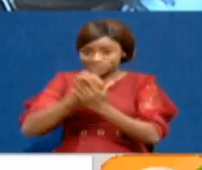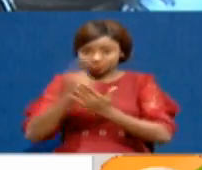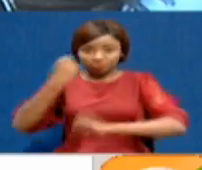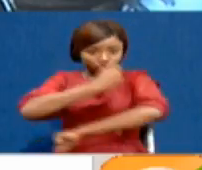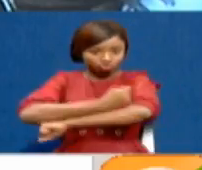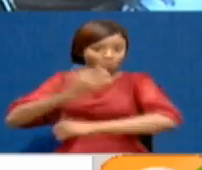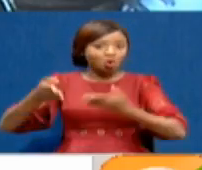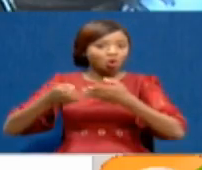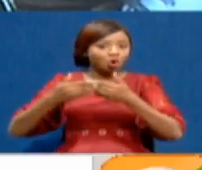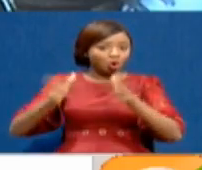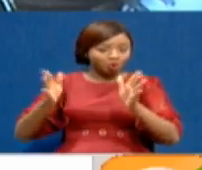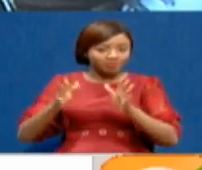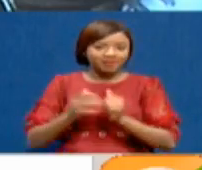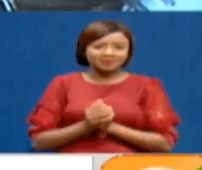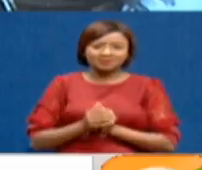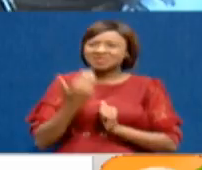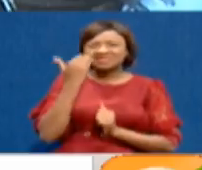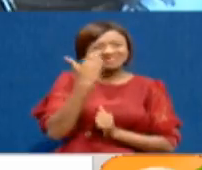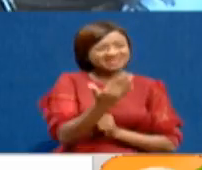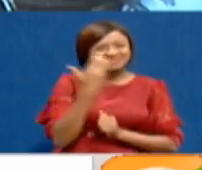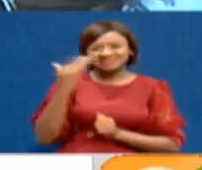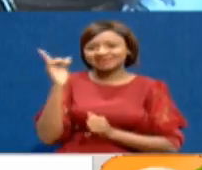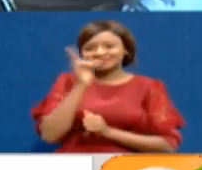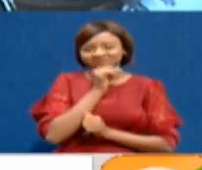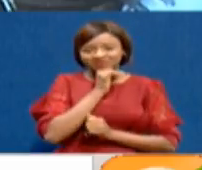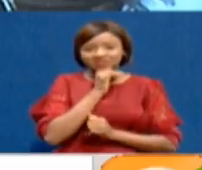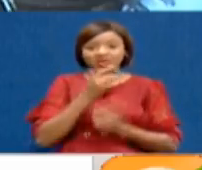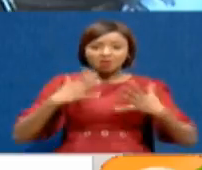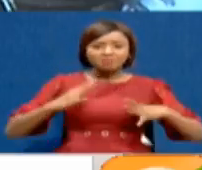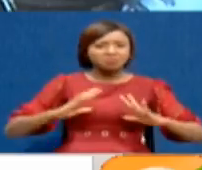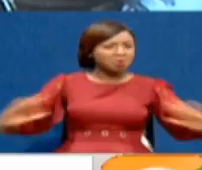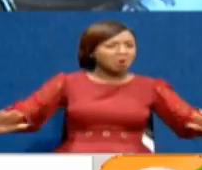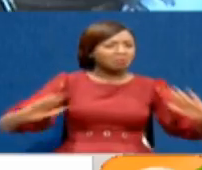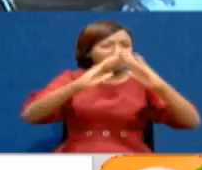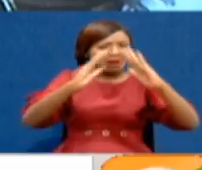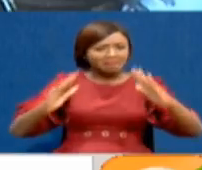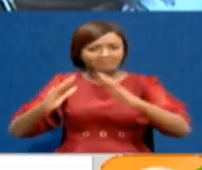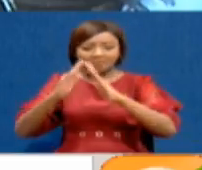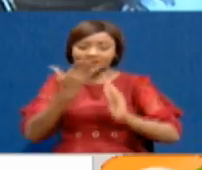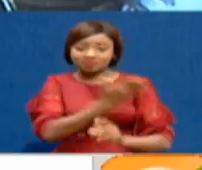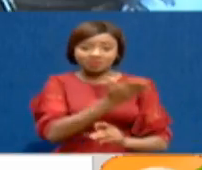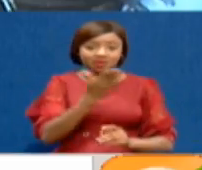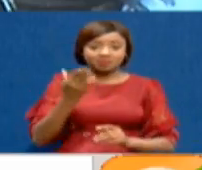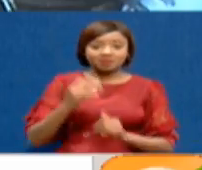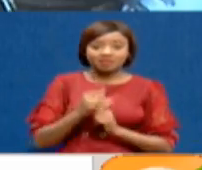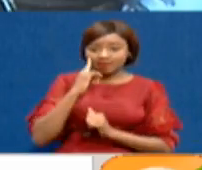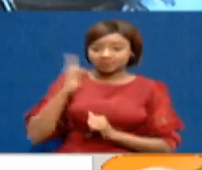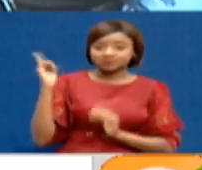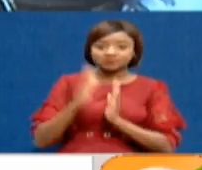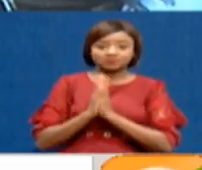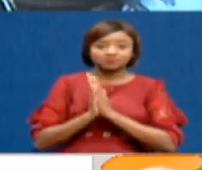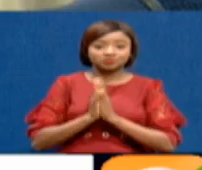the last-minute rush was evident and demand drove up the prices, as the reporter Makori Ongechi found out.